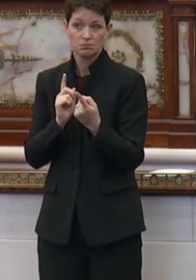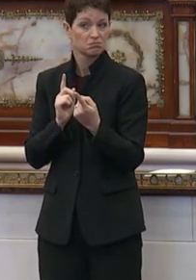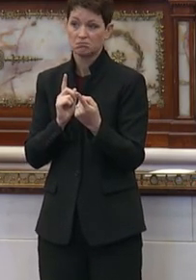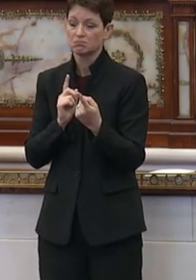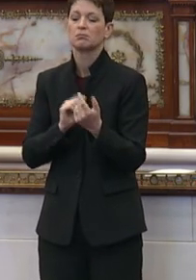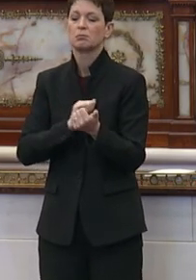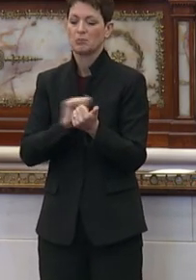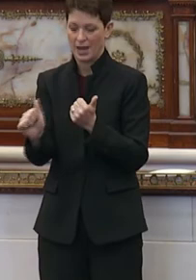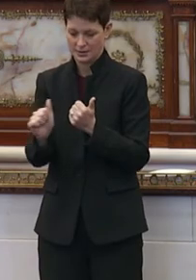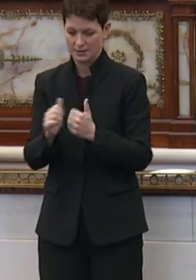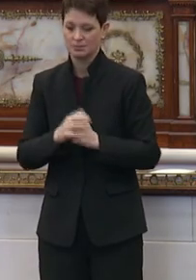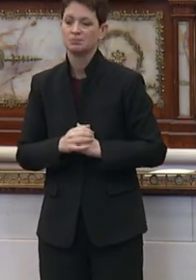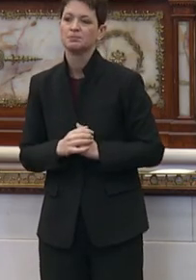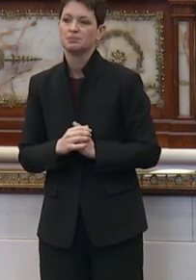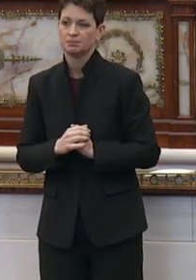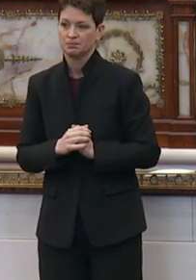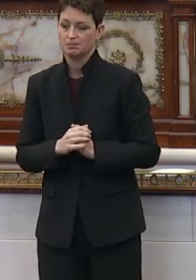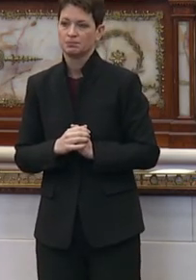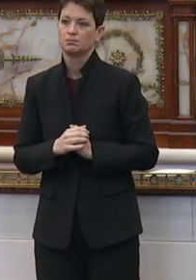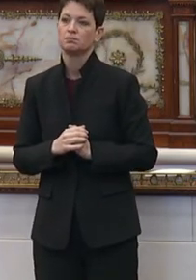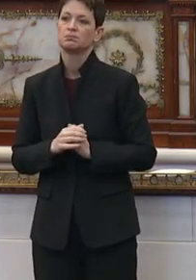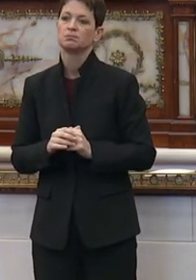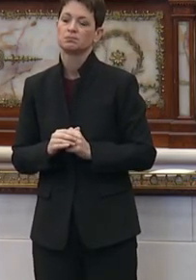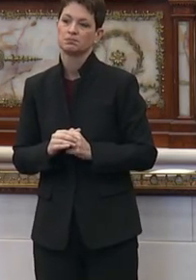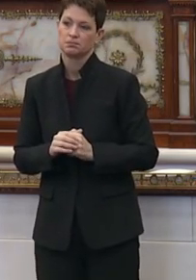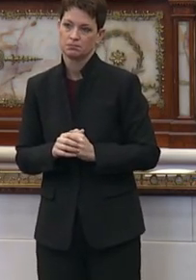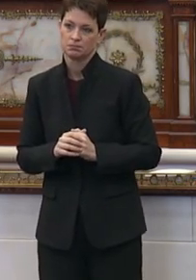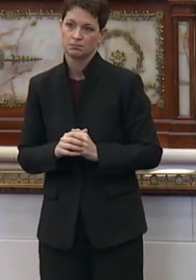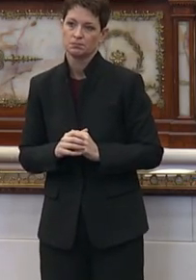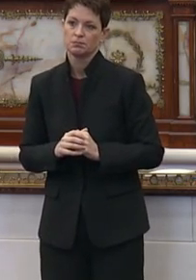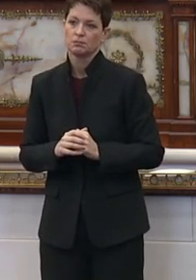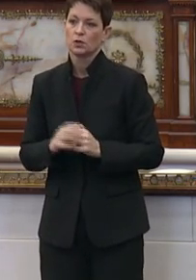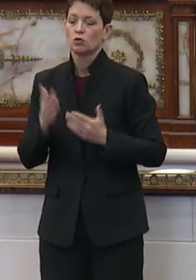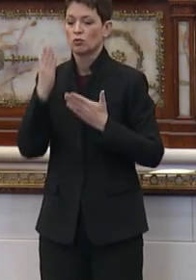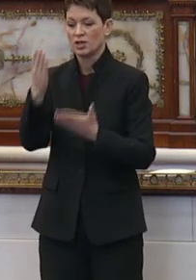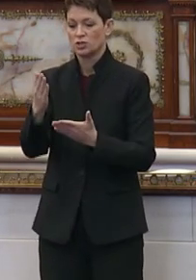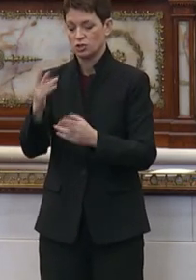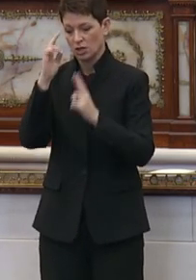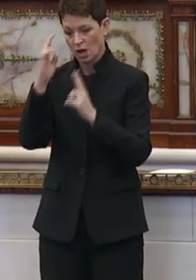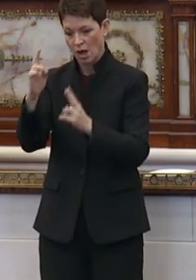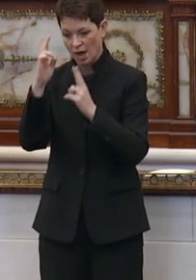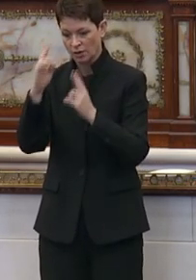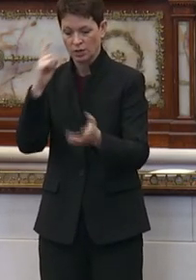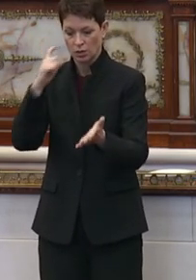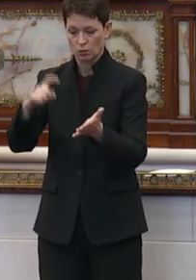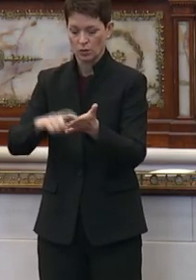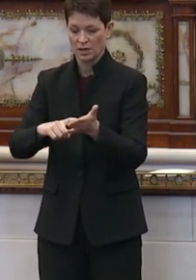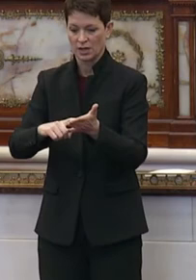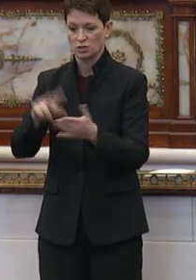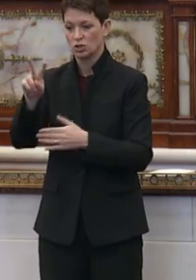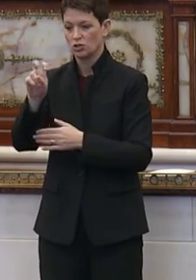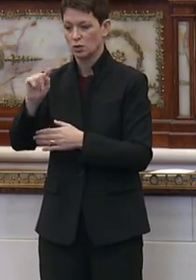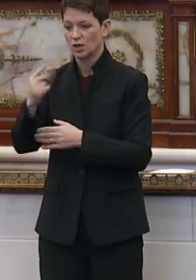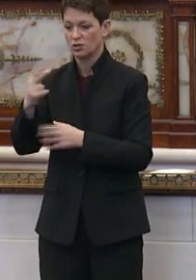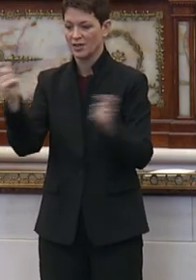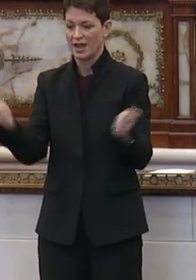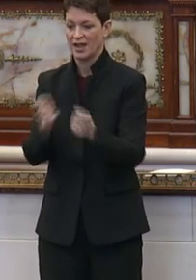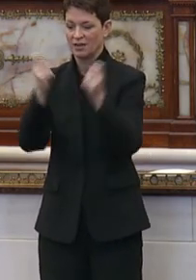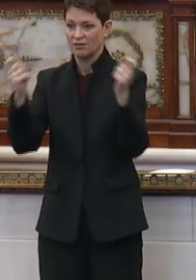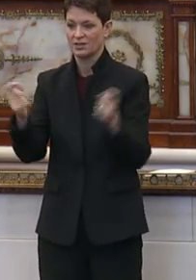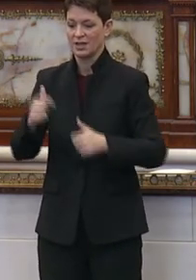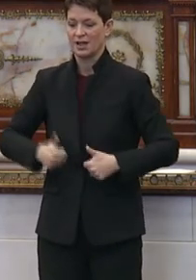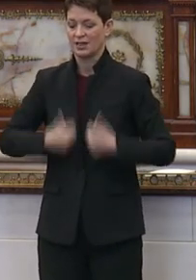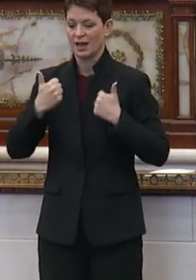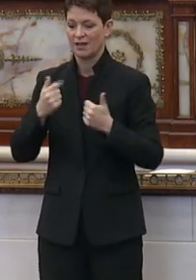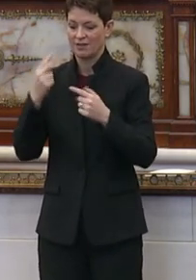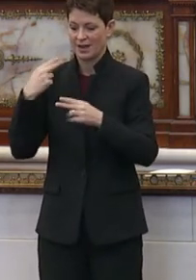Aye. Those opposed, the ayes have it, and that resolution is adopted. And a resolution honoring and recognizing the 200th anniversary of the